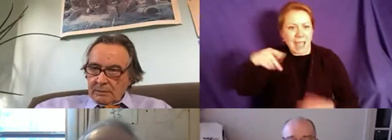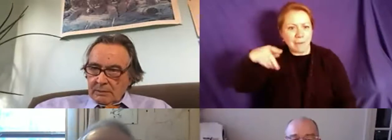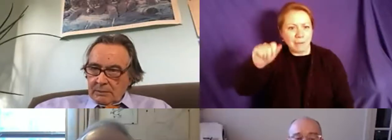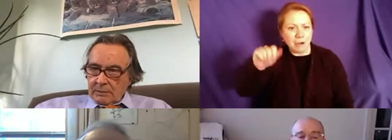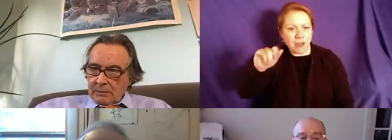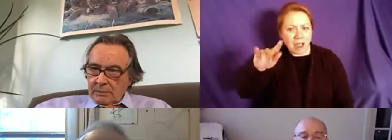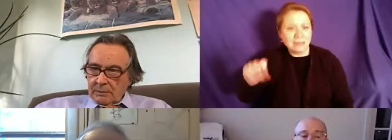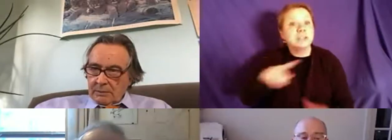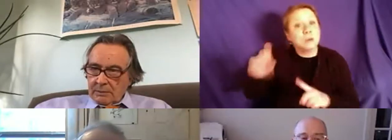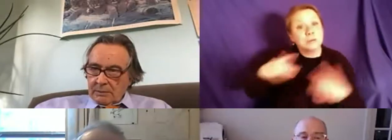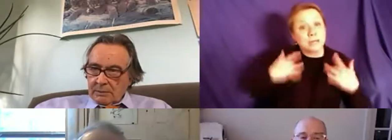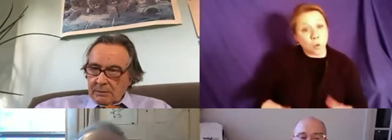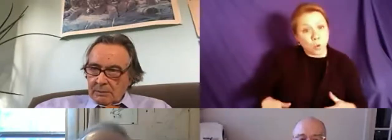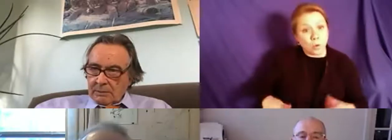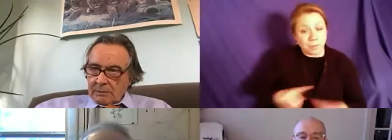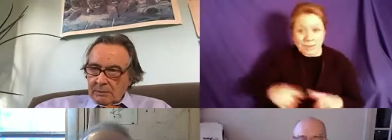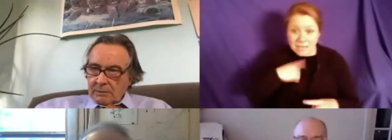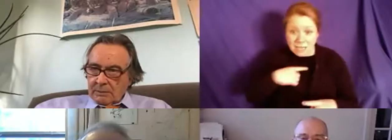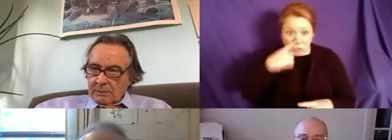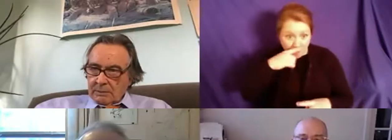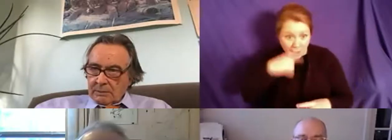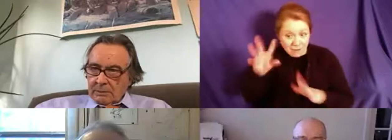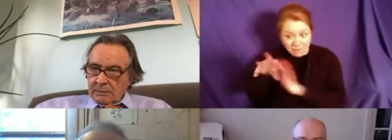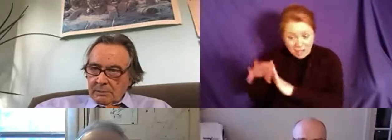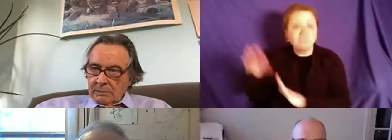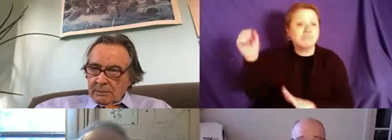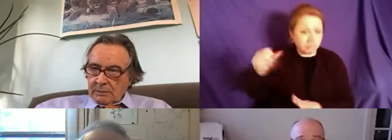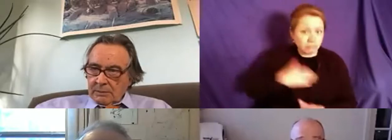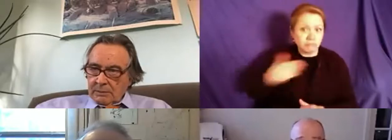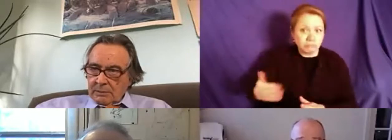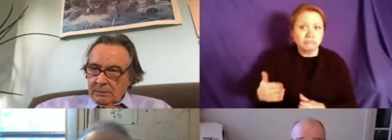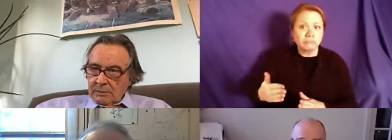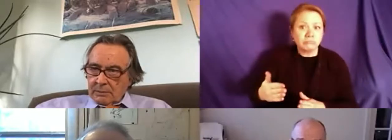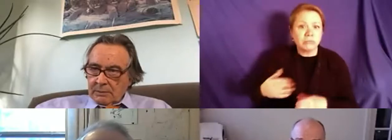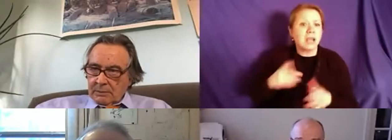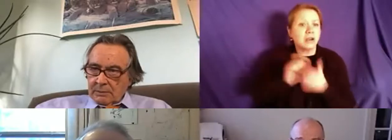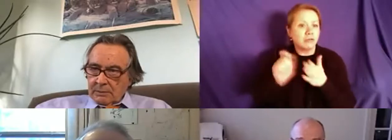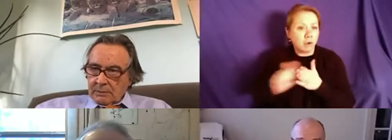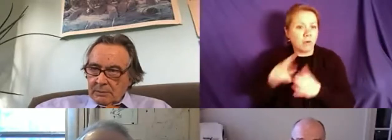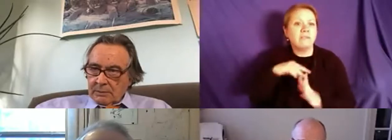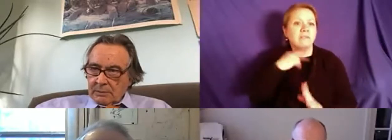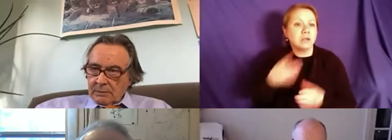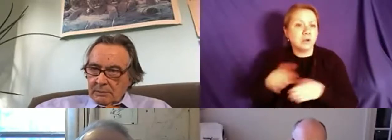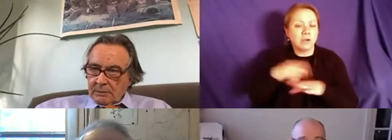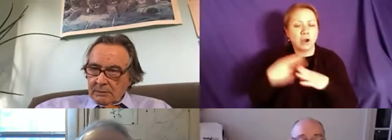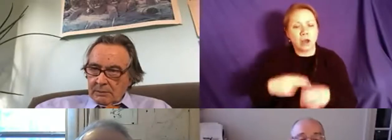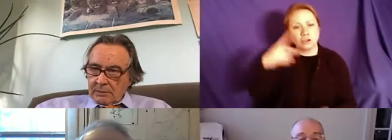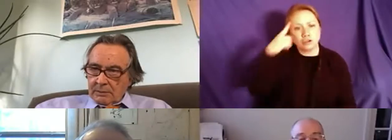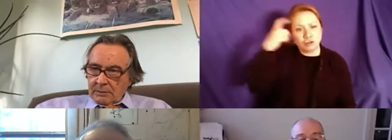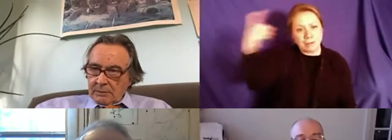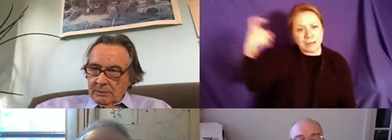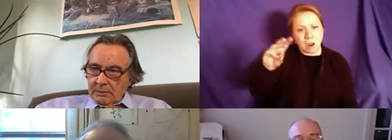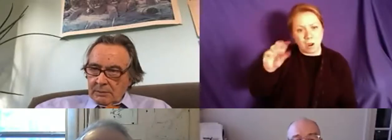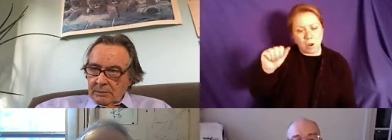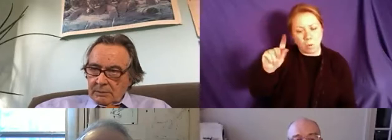performance piece they were working on. But I said, can I come film? And they said, yes. I wrote this voiceover. It's called Dreaming Awake. And I said, because what